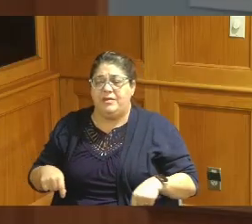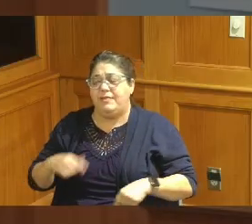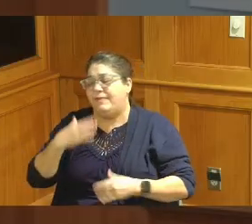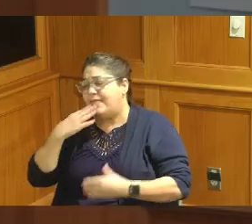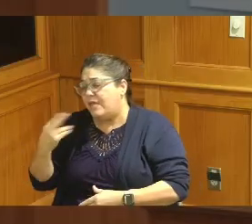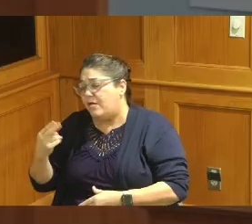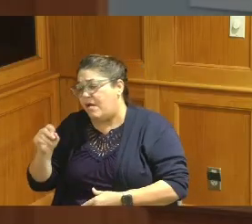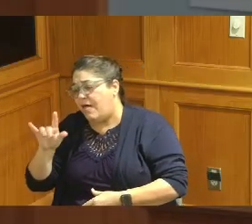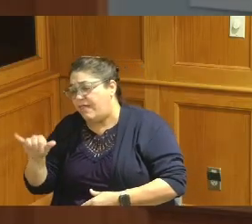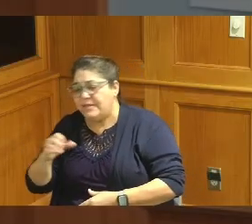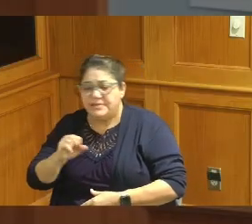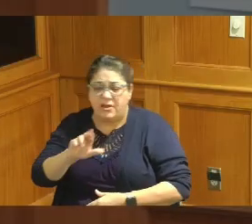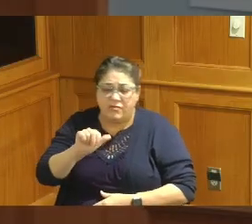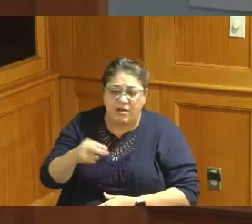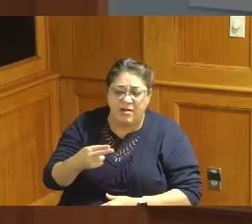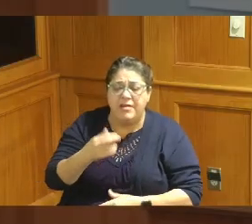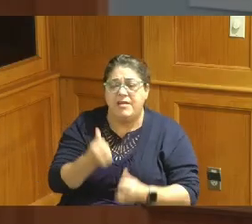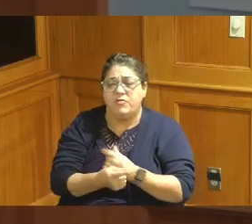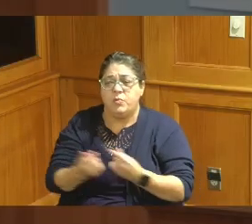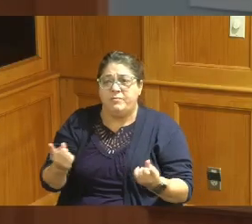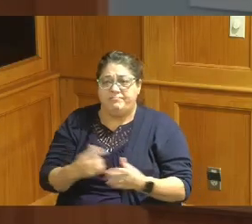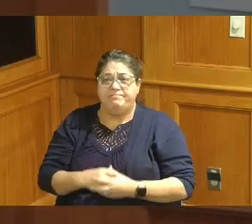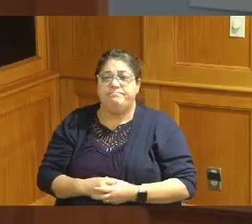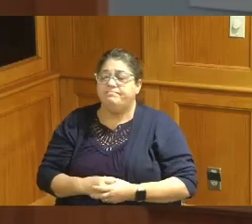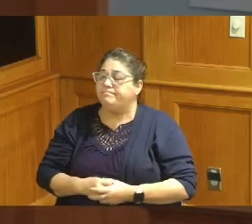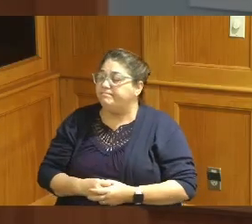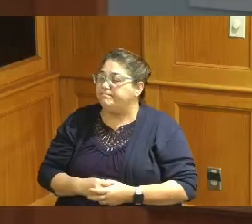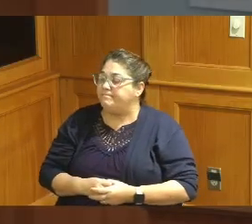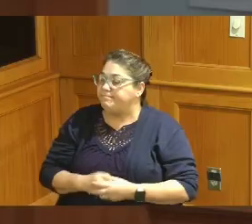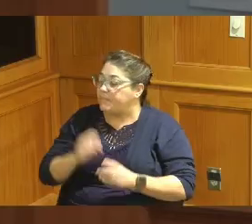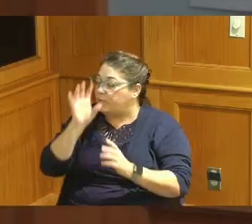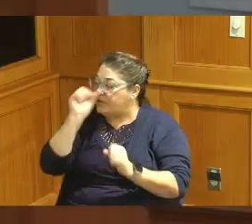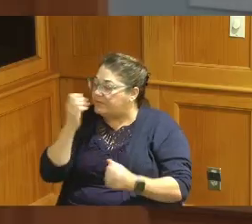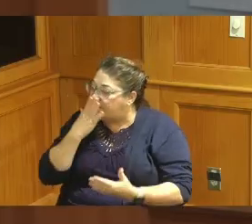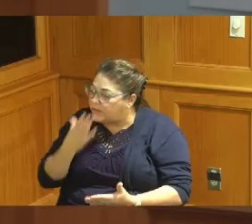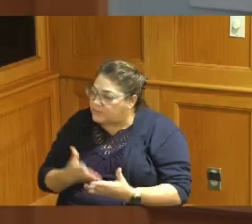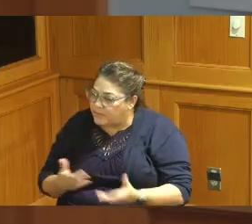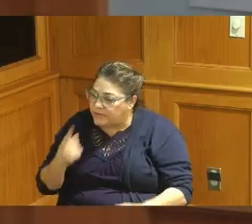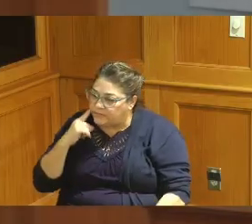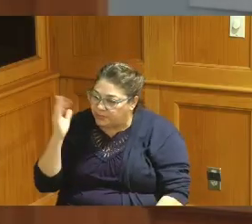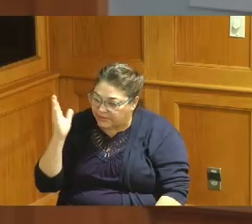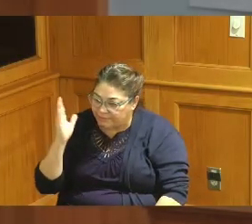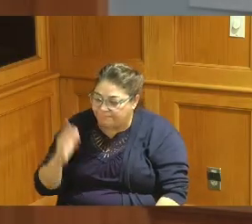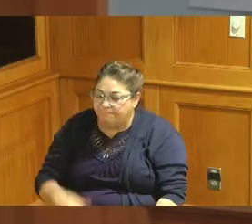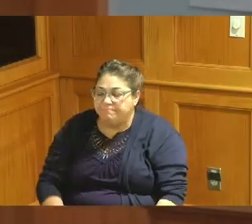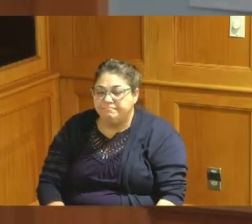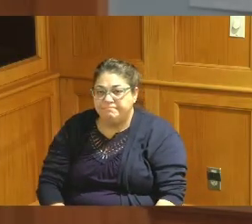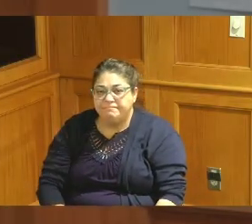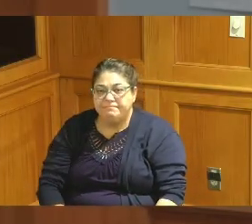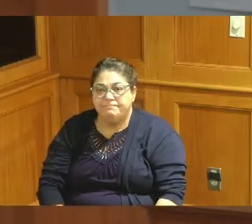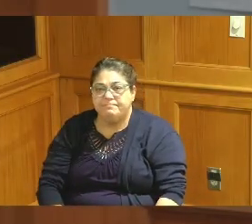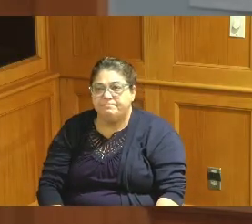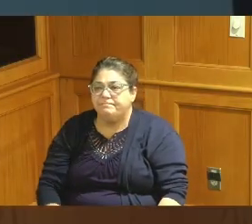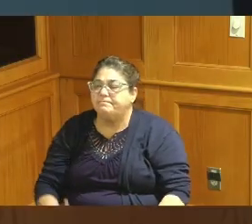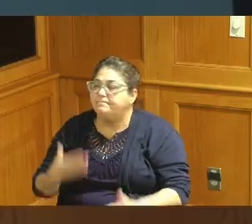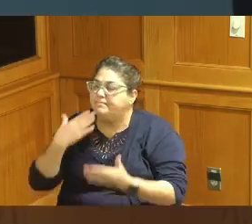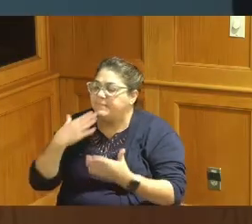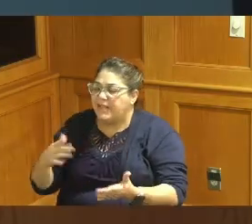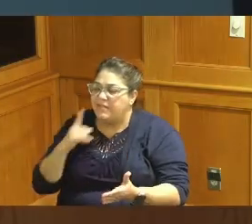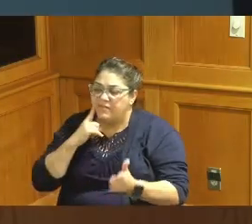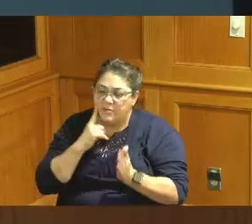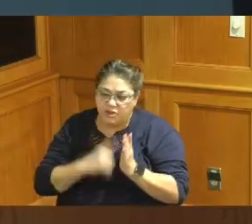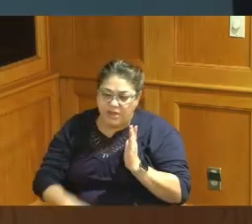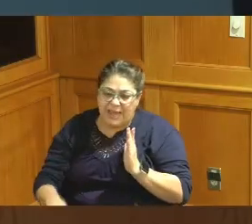and Sarah and everybody here for that as well. Thank you. Thank you so much for the presentation. And thank you for looking into